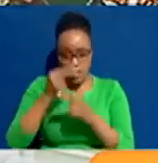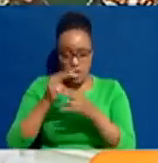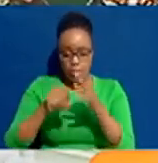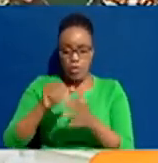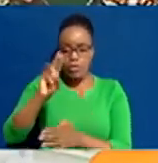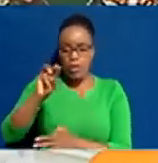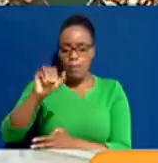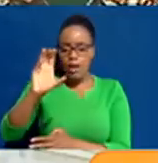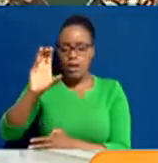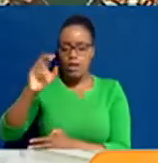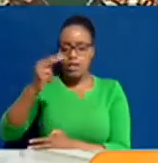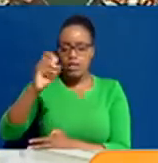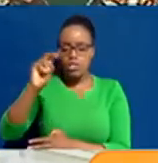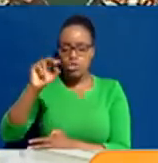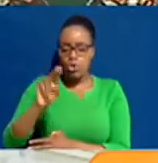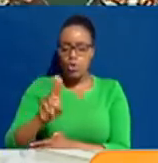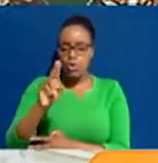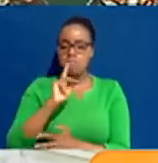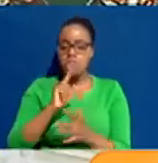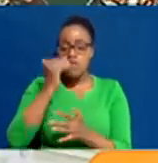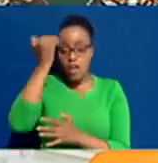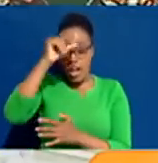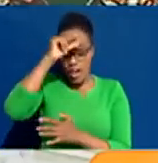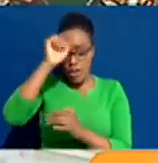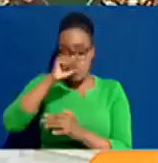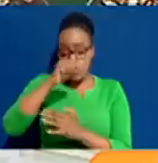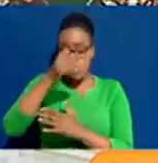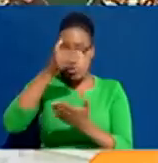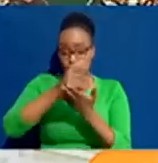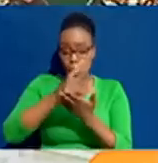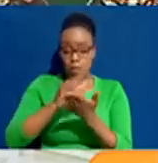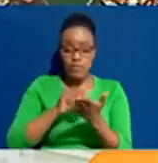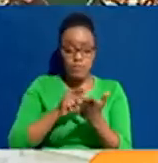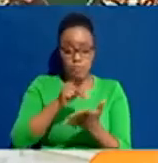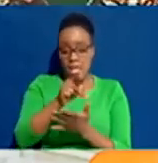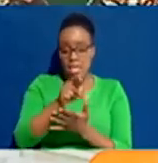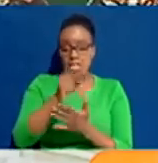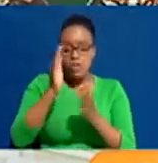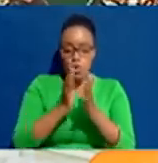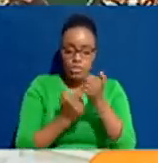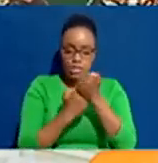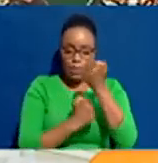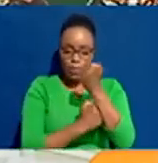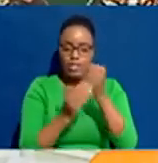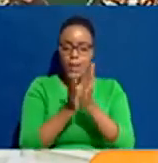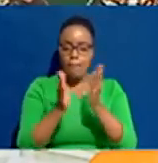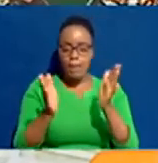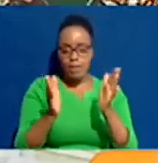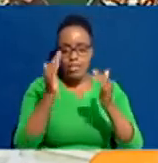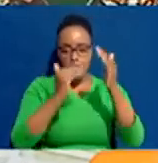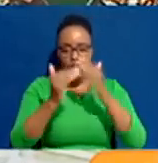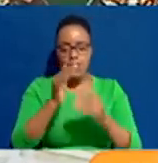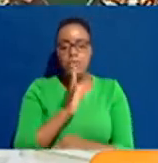his proclamation, which suggested that the government could stop funding public universities. Speaking in Nairobi, UASU Secretary General